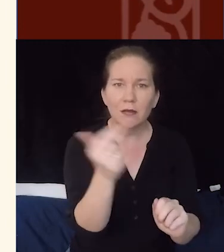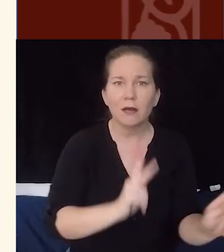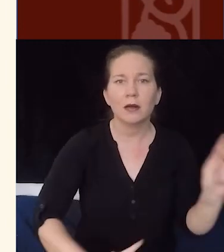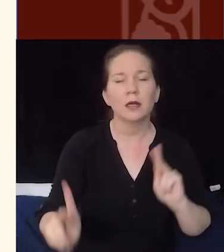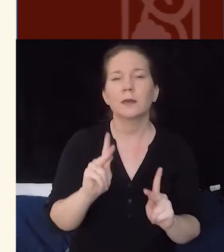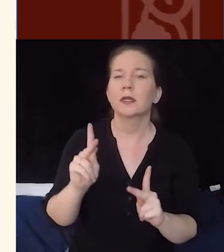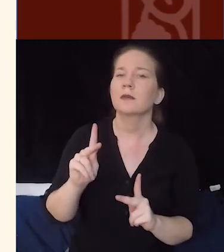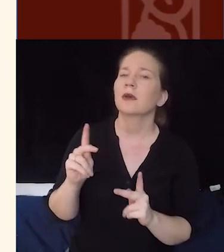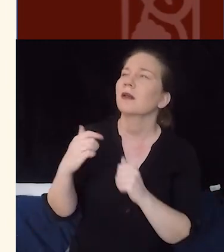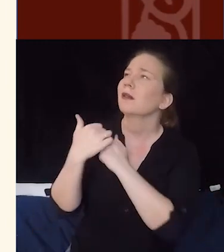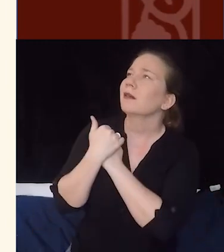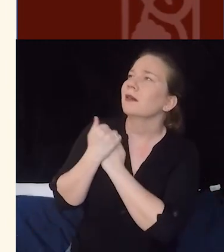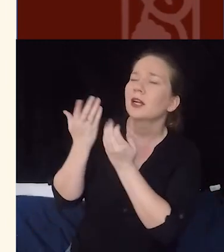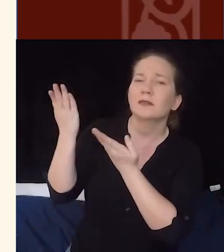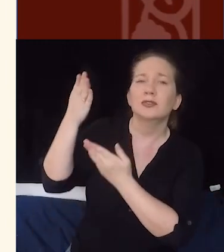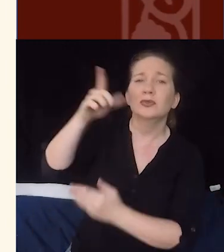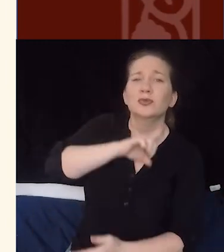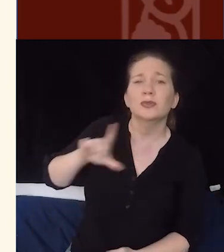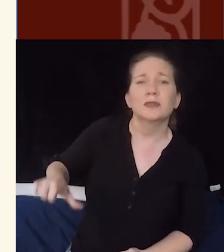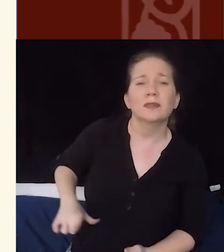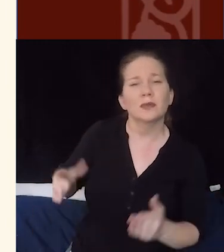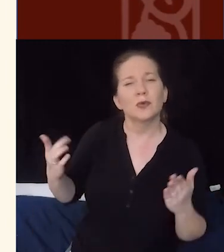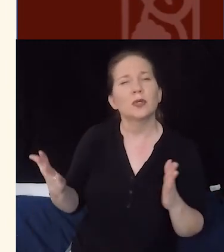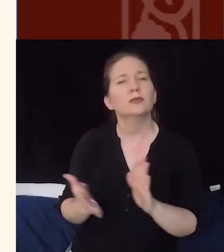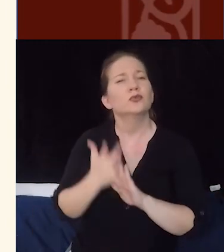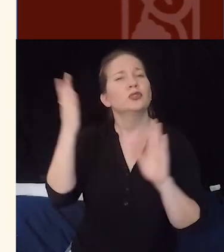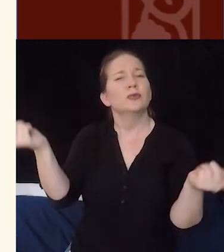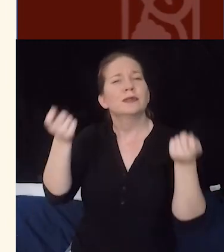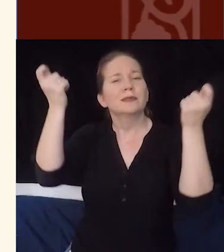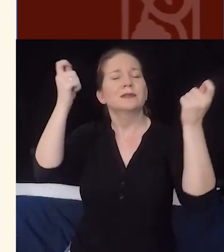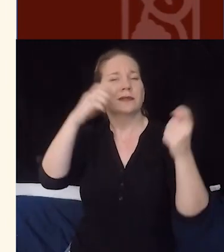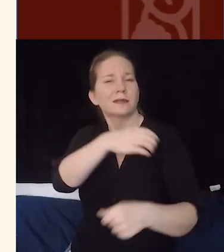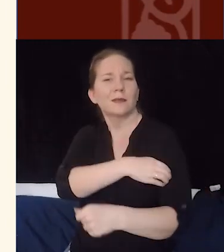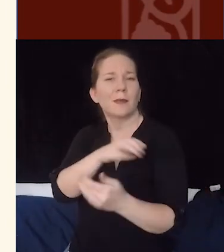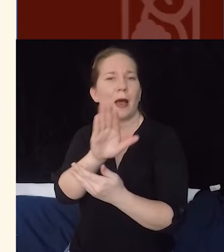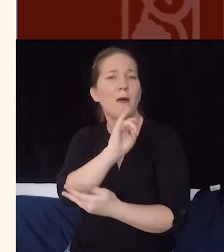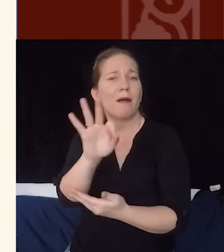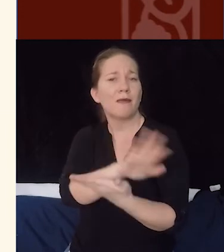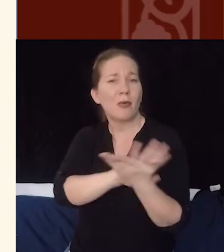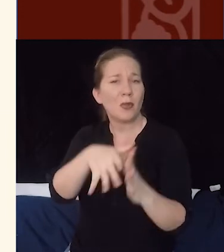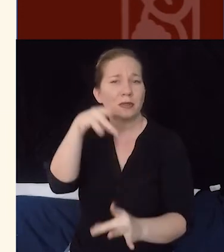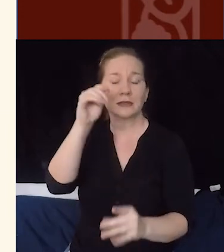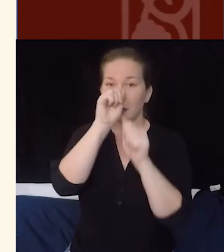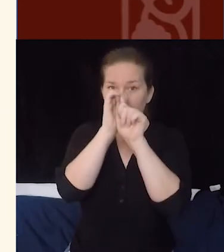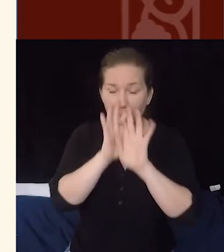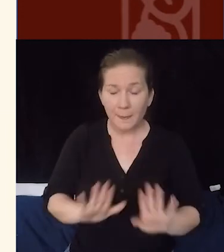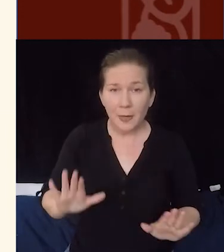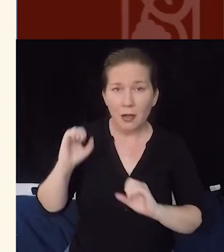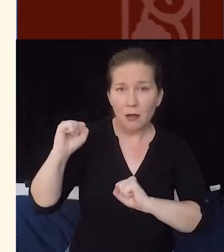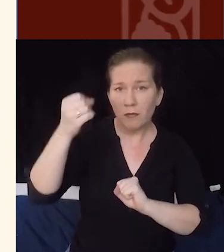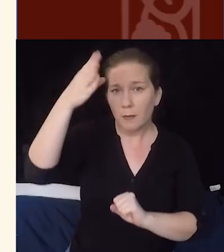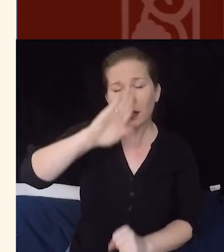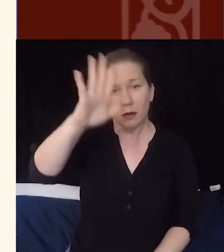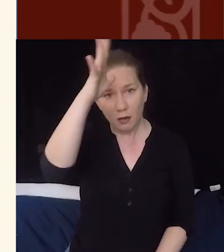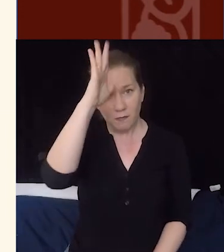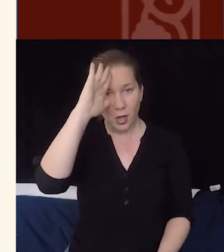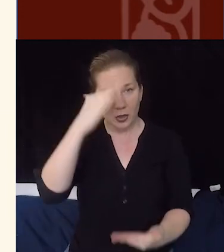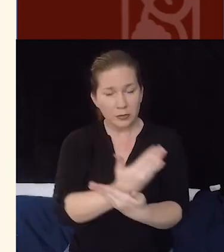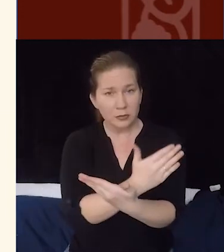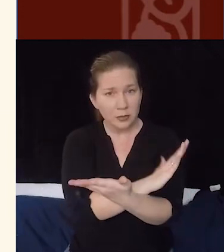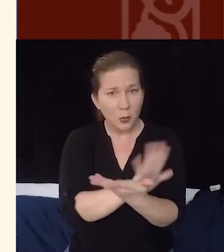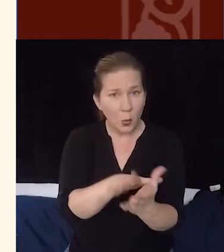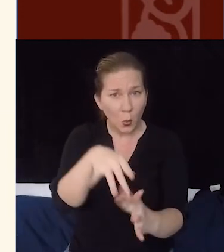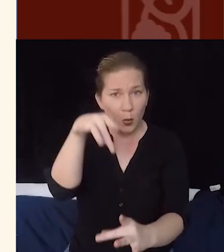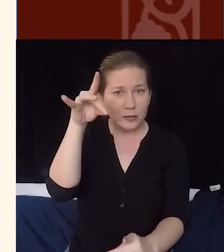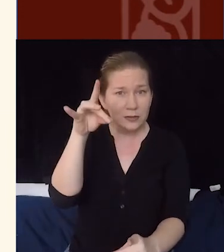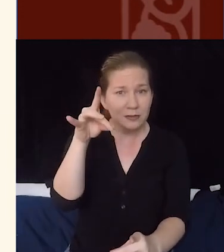Lord, rejoicing in the power of the Holy Spirit. And the blessing of Almighty God, Father, Son, and